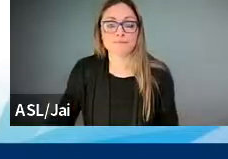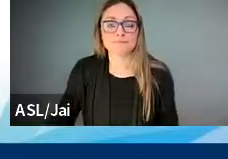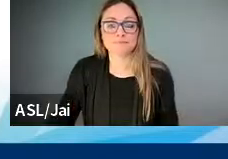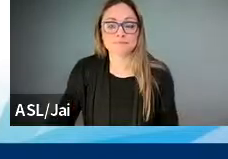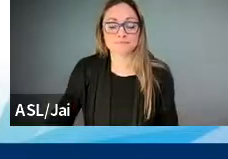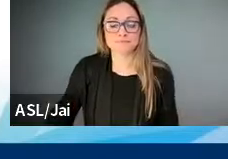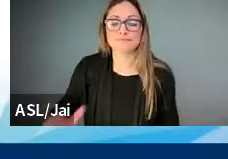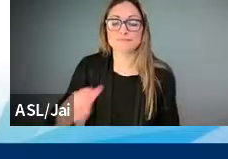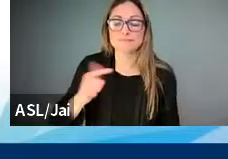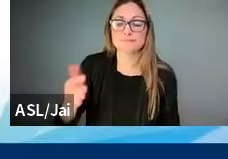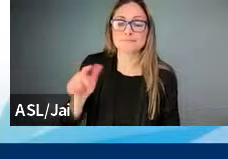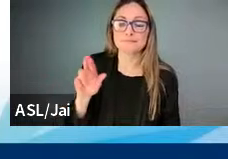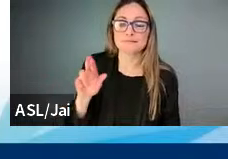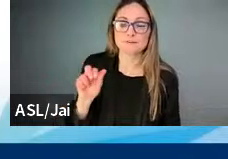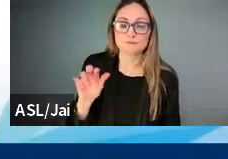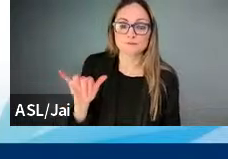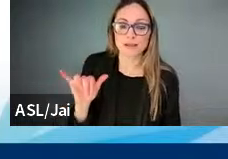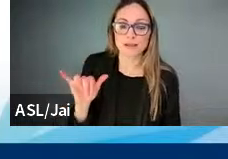Yes.